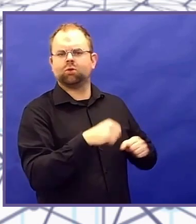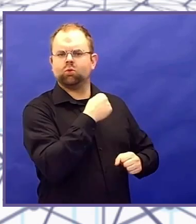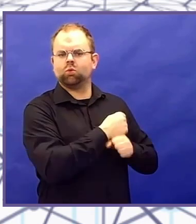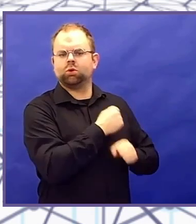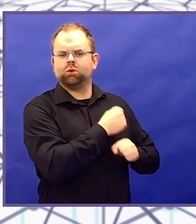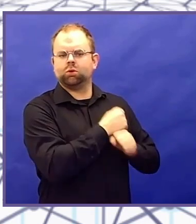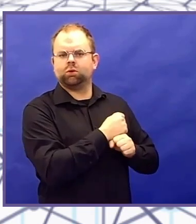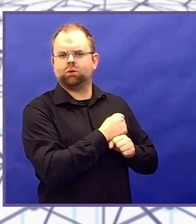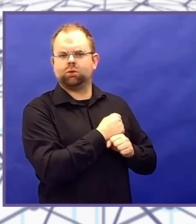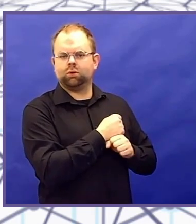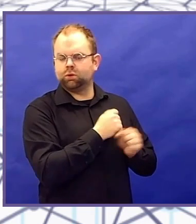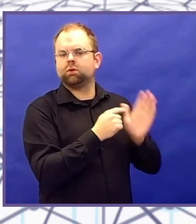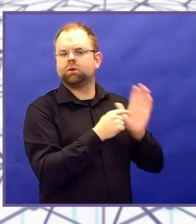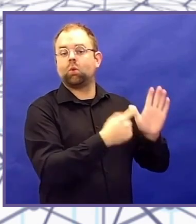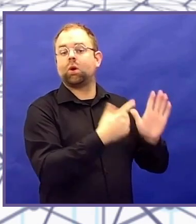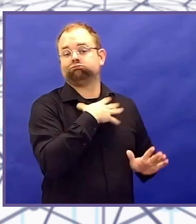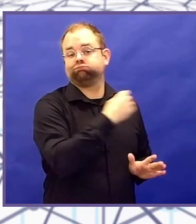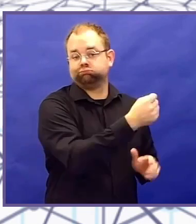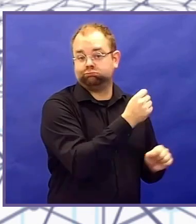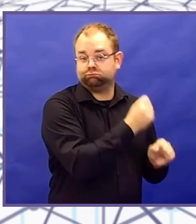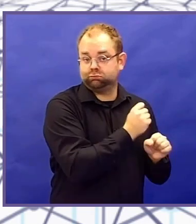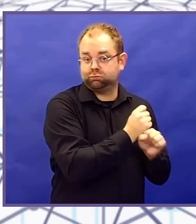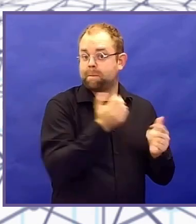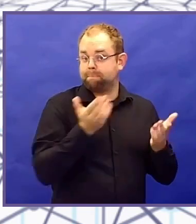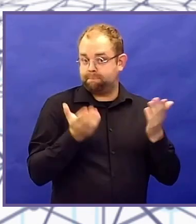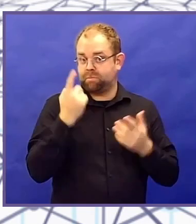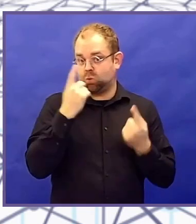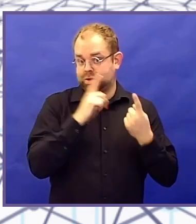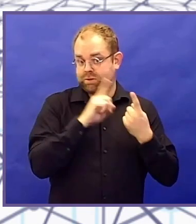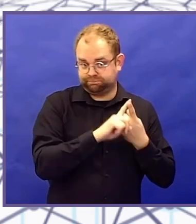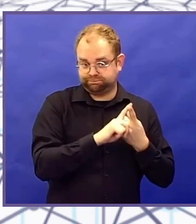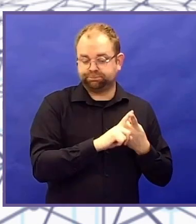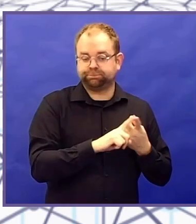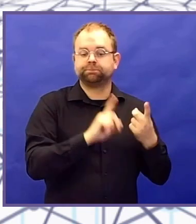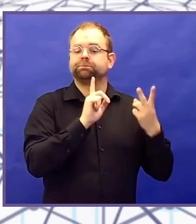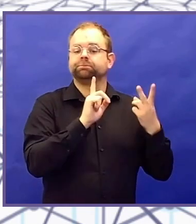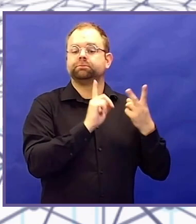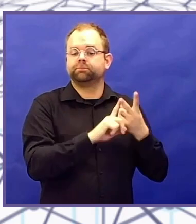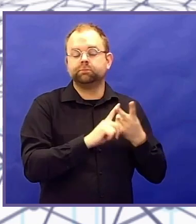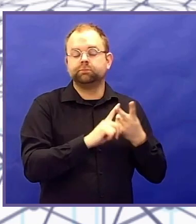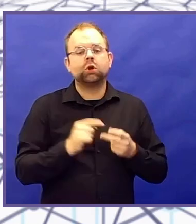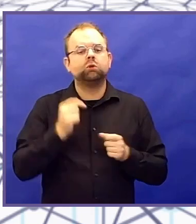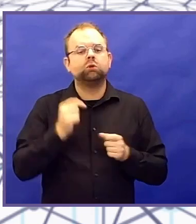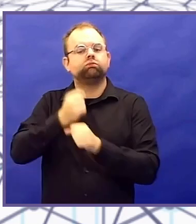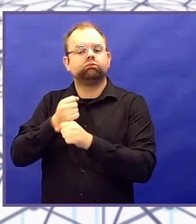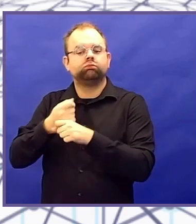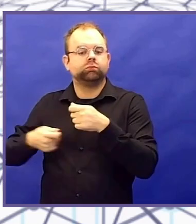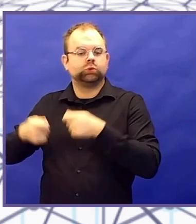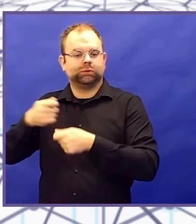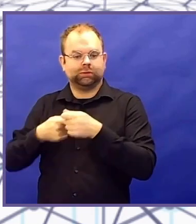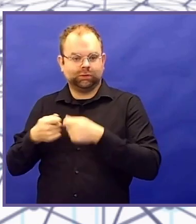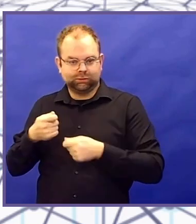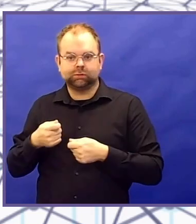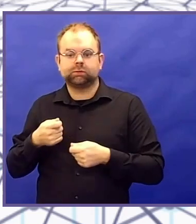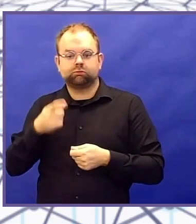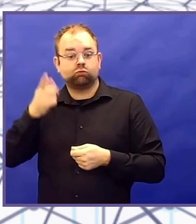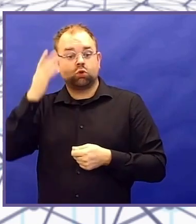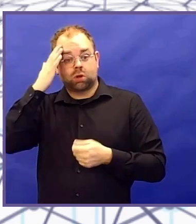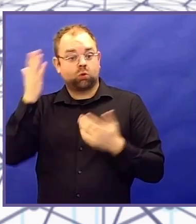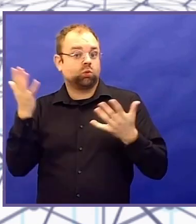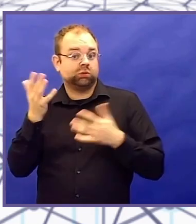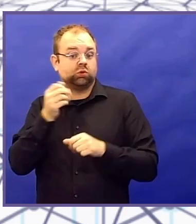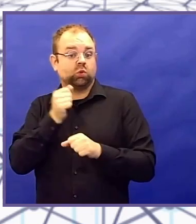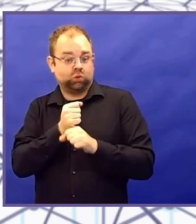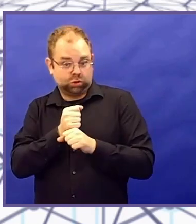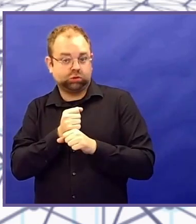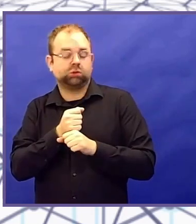what works, you do what works. You don't mess with what works. But sometimes persons with disabilities need to combine pieces